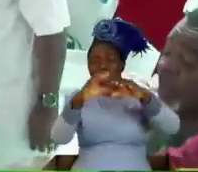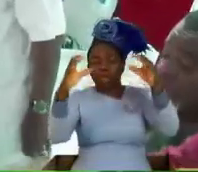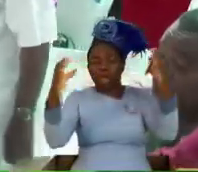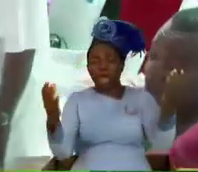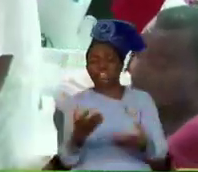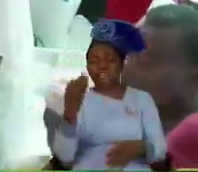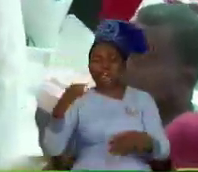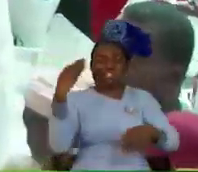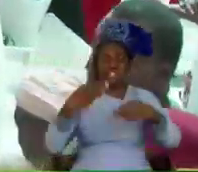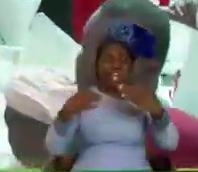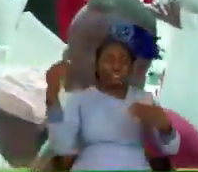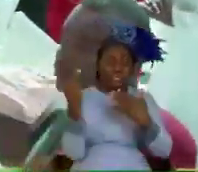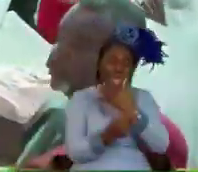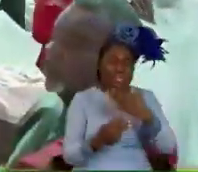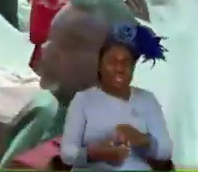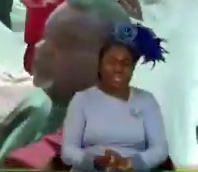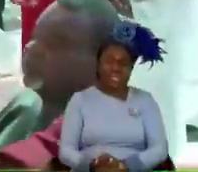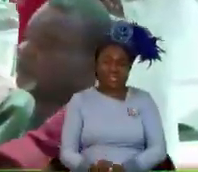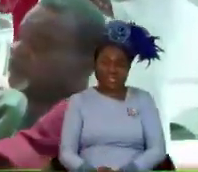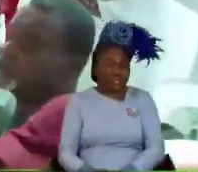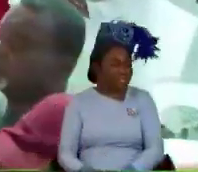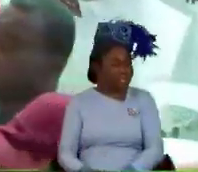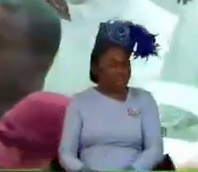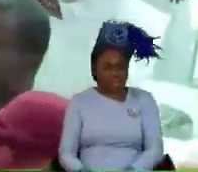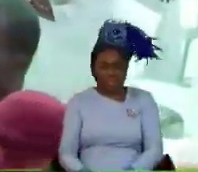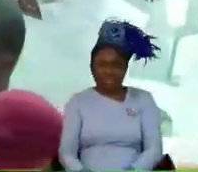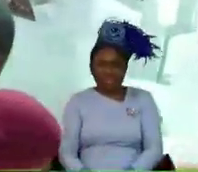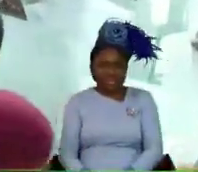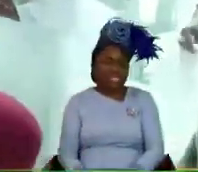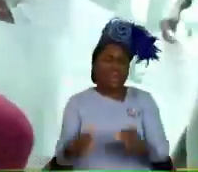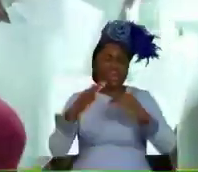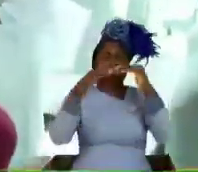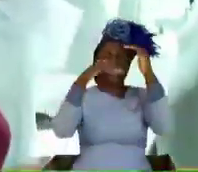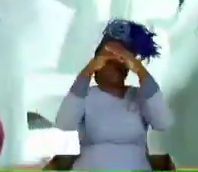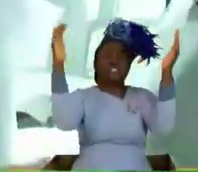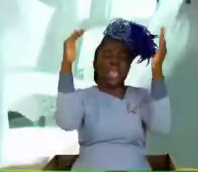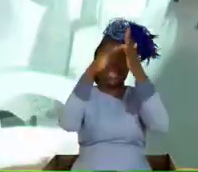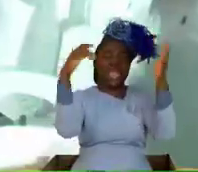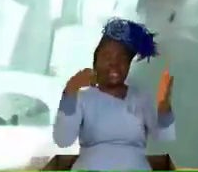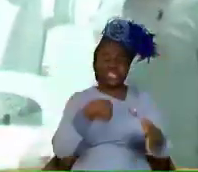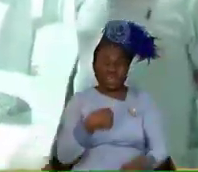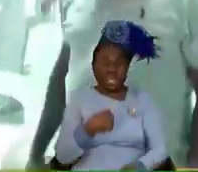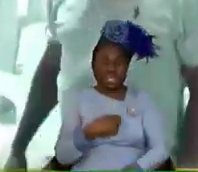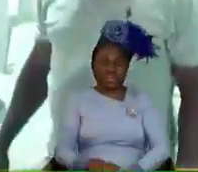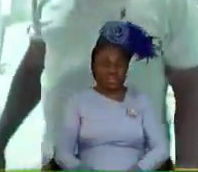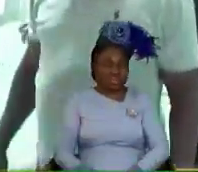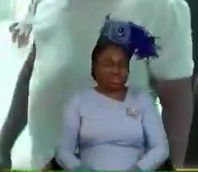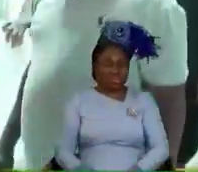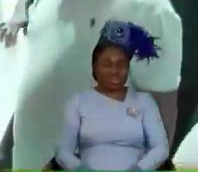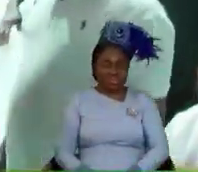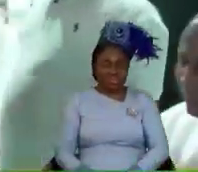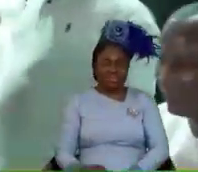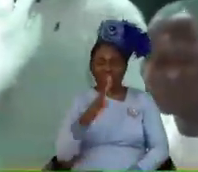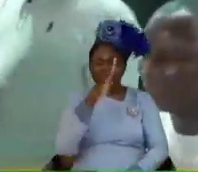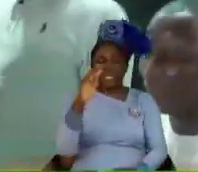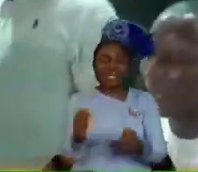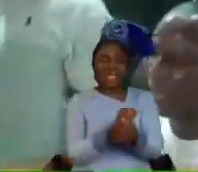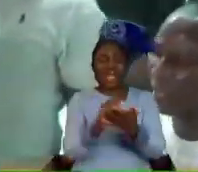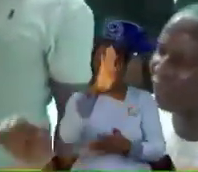Gbogbo ile dajo ati irode iran. Built against me. Toko lati lo si mi.